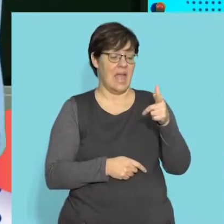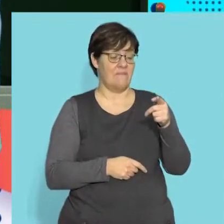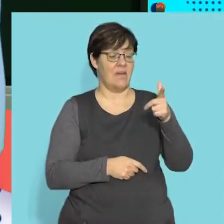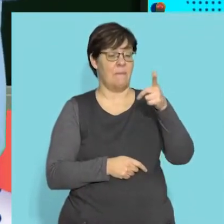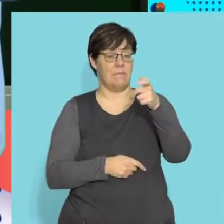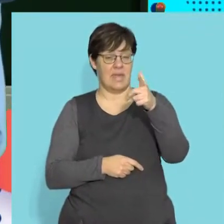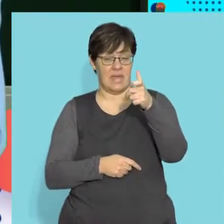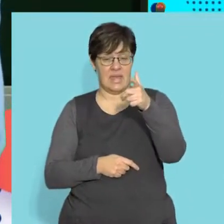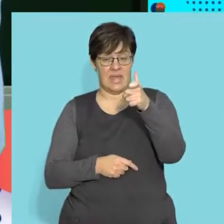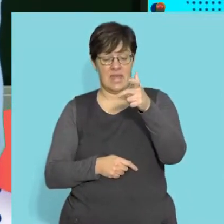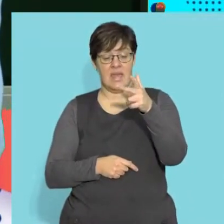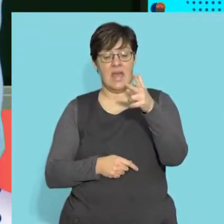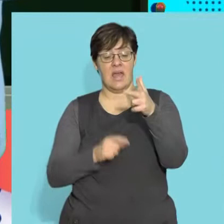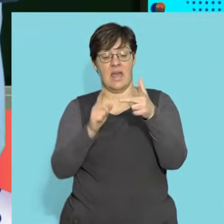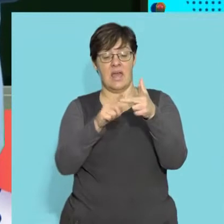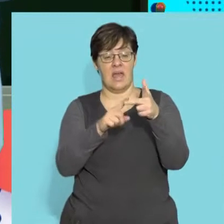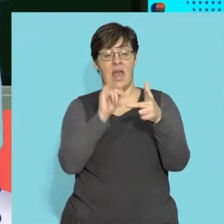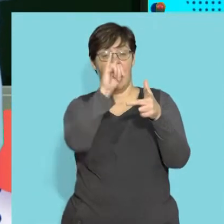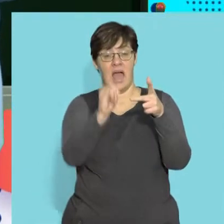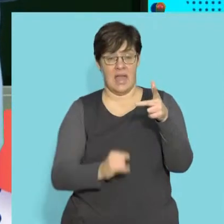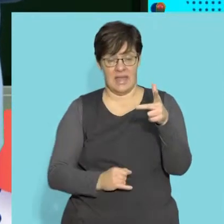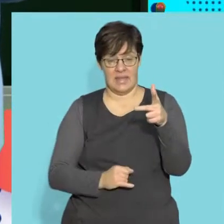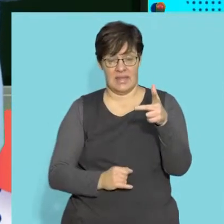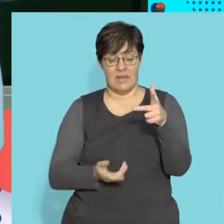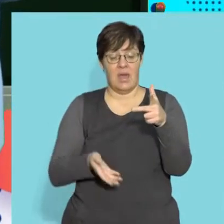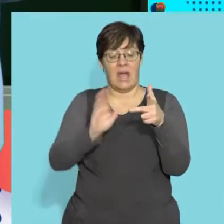so F, B, and